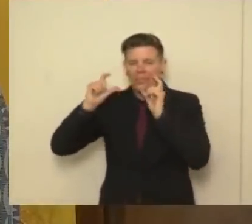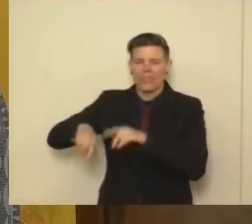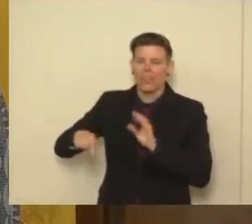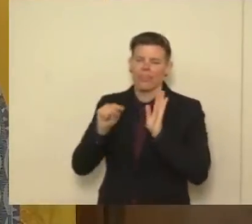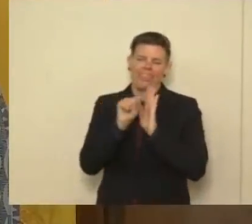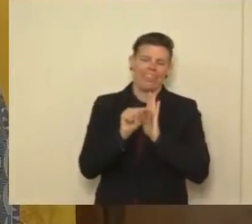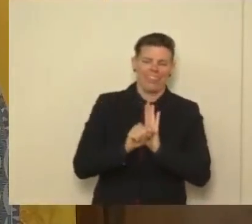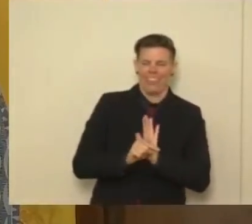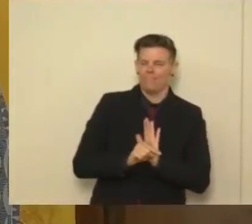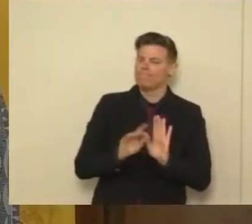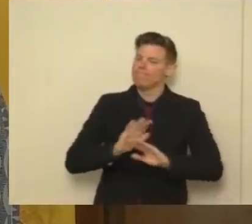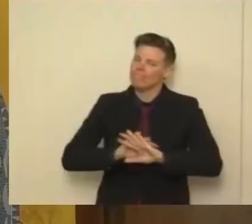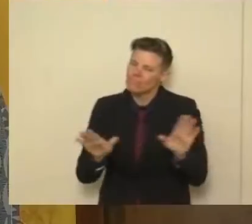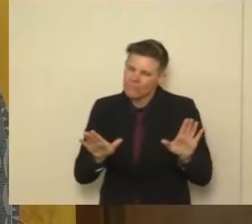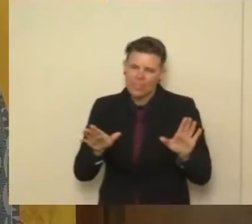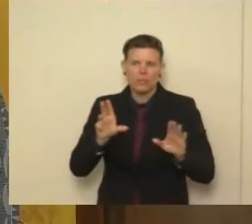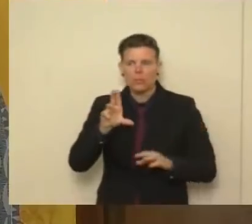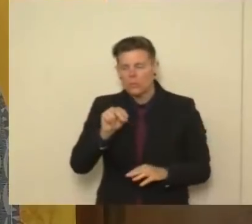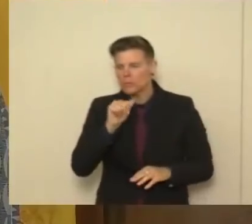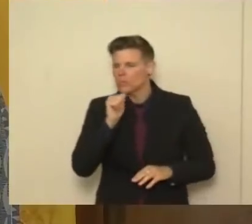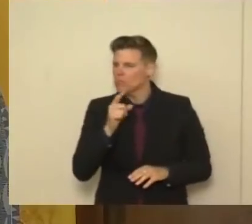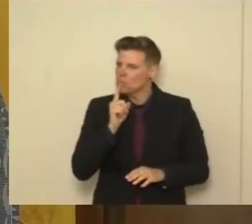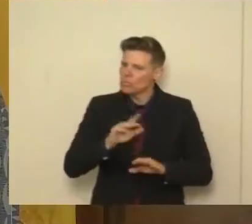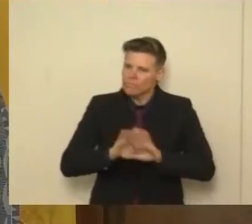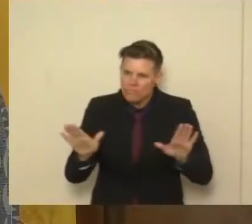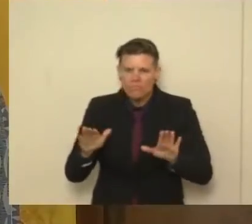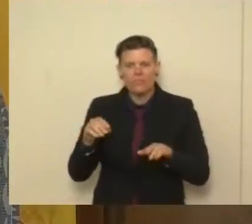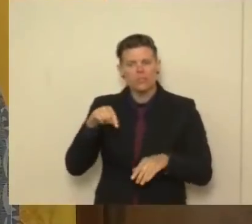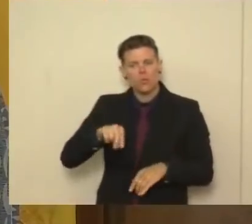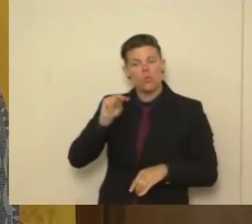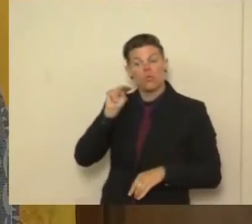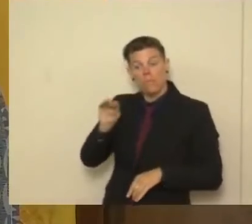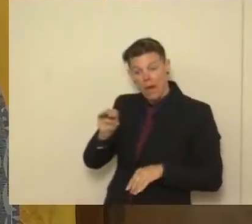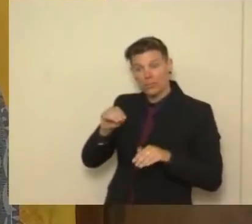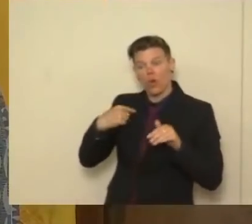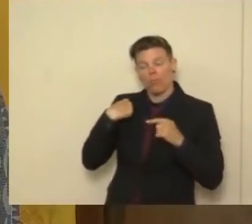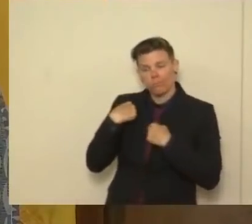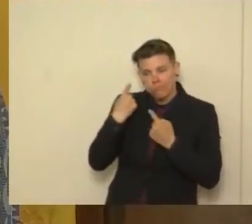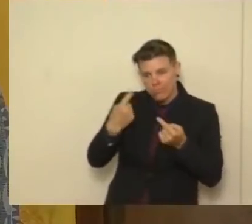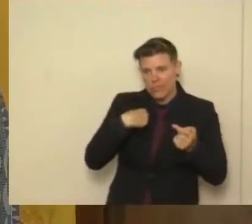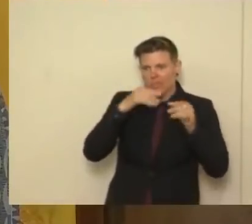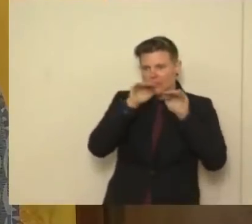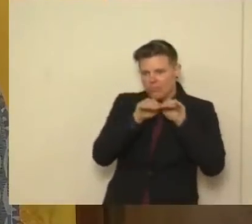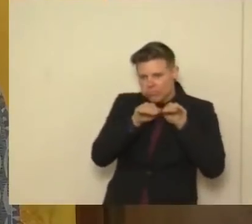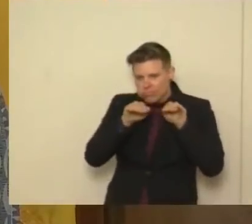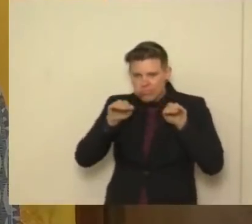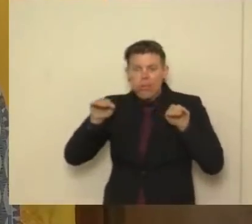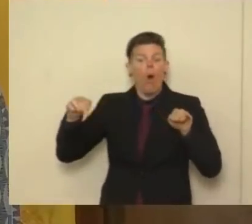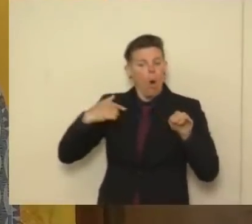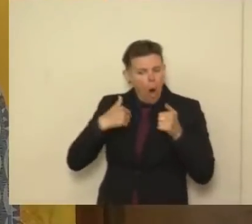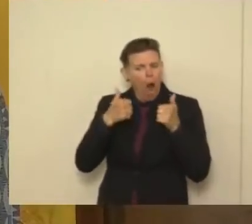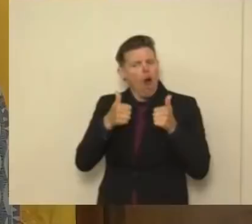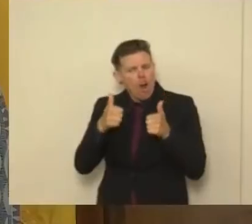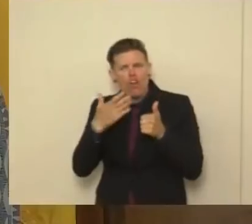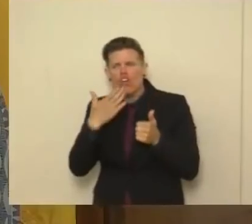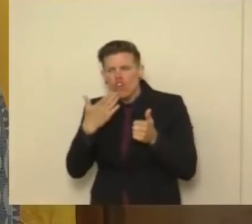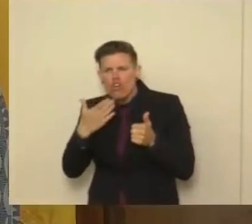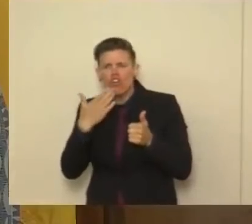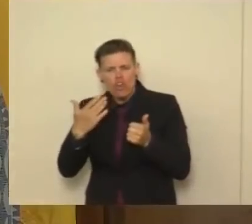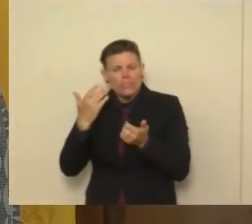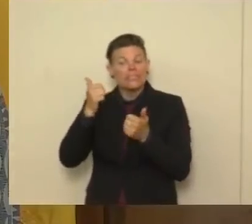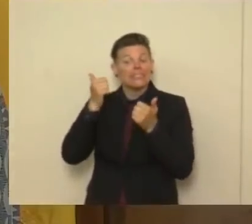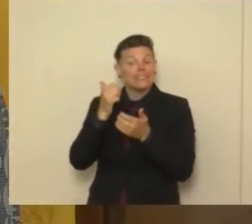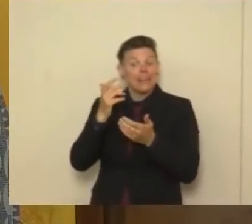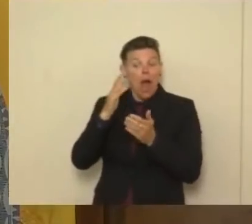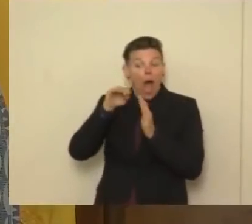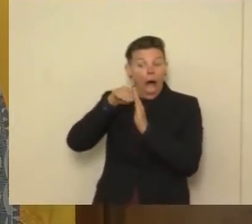And this notion that New Mexico flattened the curve, we had some, good days in a row with reductions in many regions, some counties in the